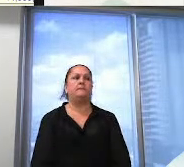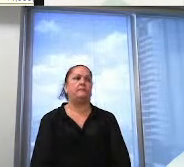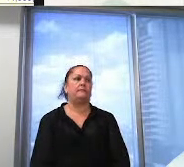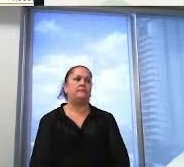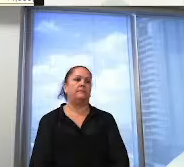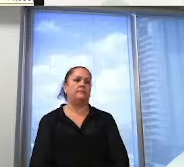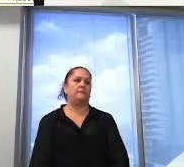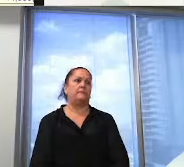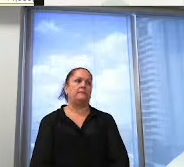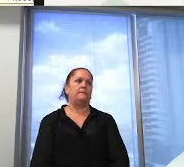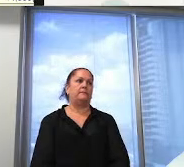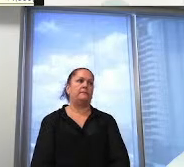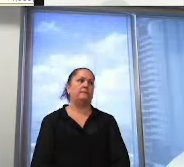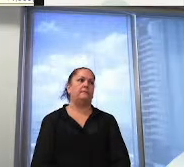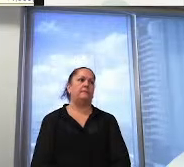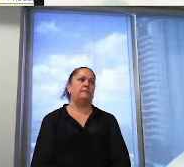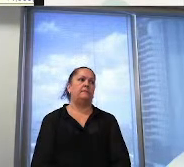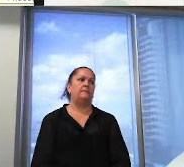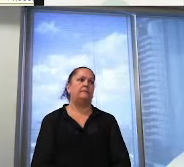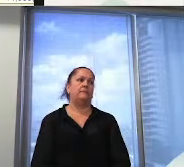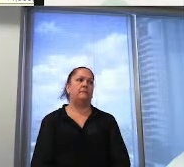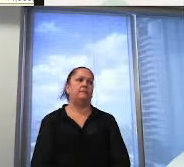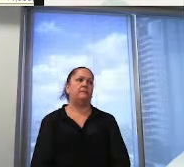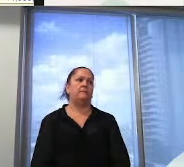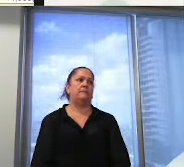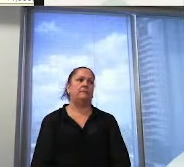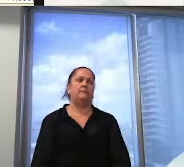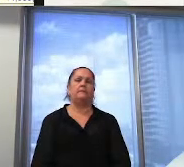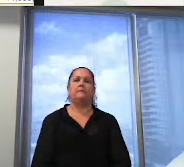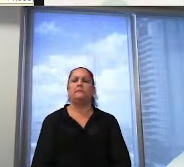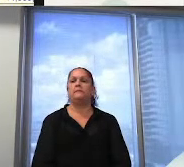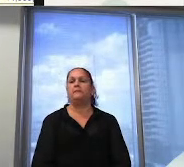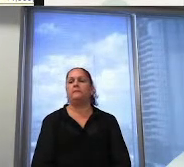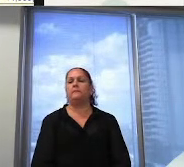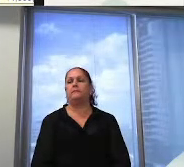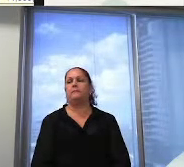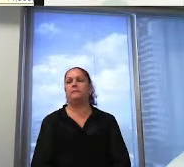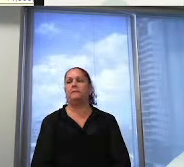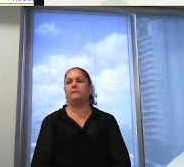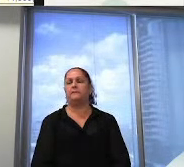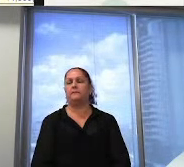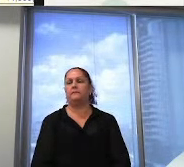expectation is that we'll do substation distribution for